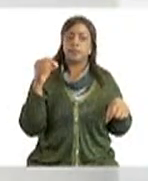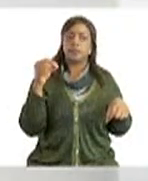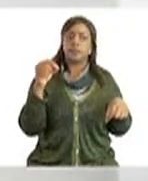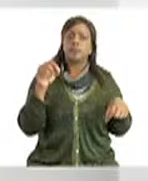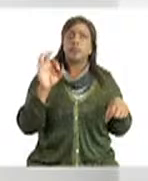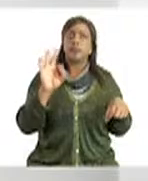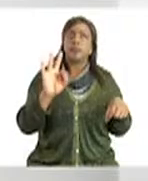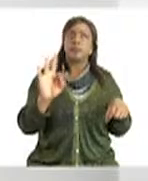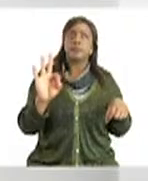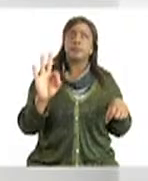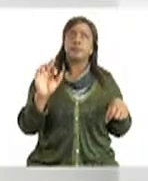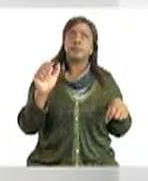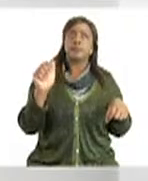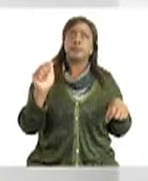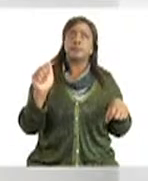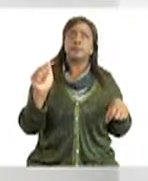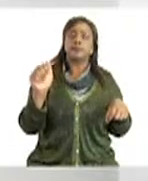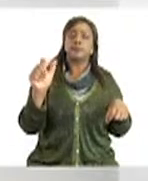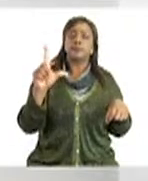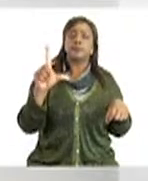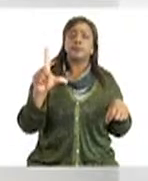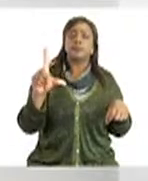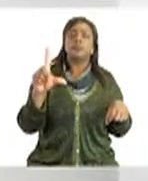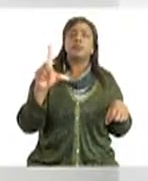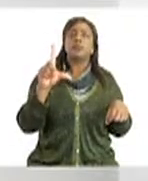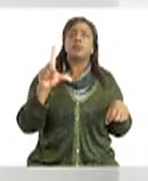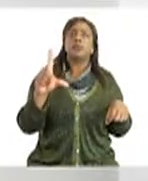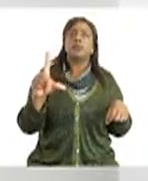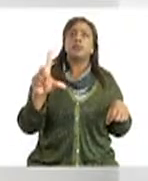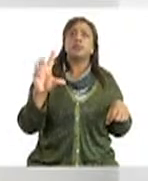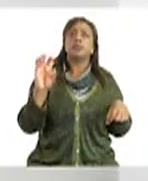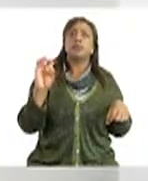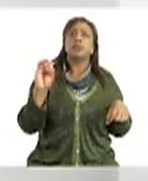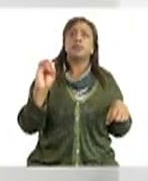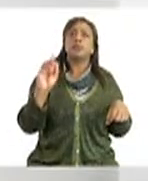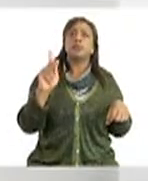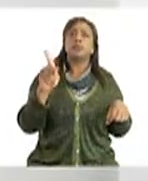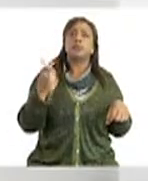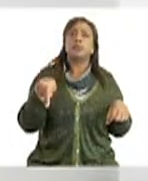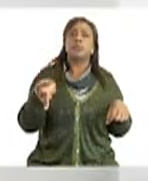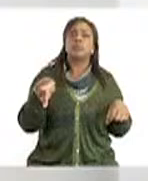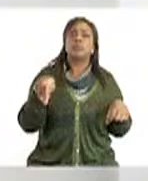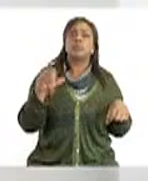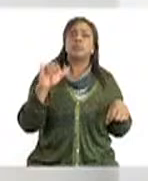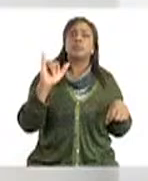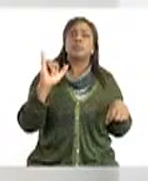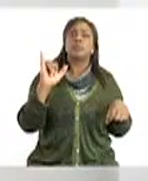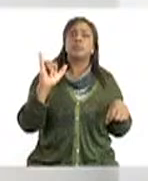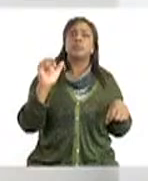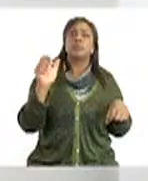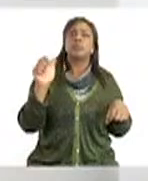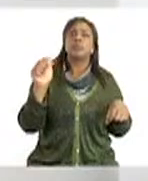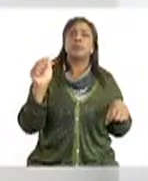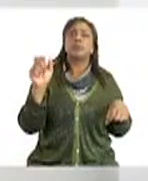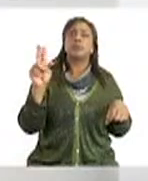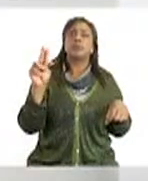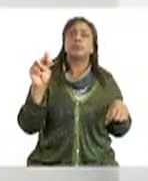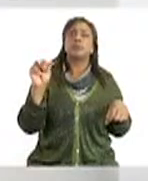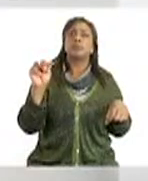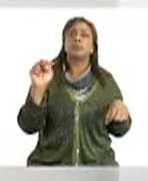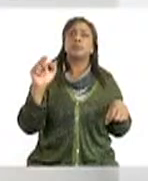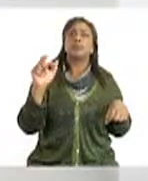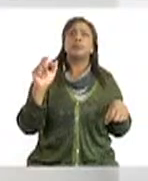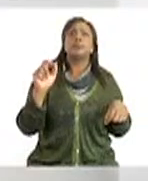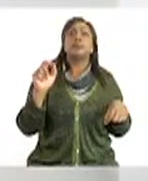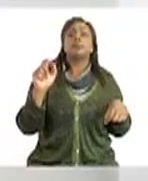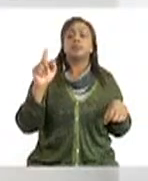ovaries, and it goes all the way to another structure. This structure is known as the fallopian